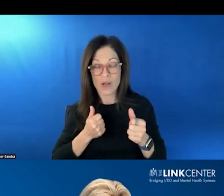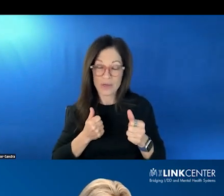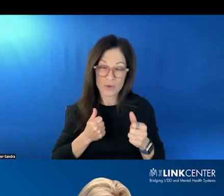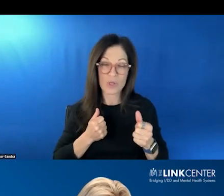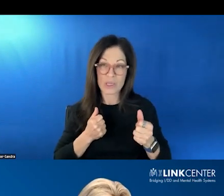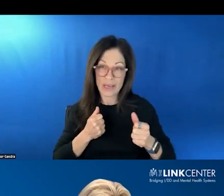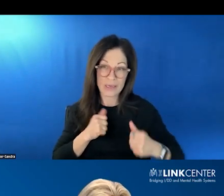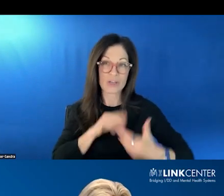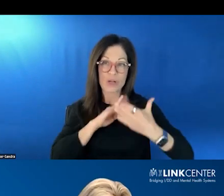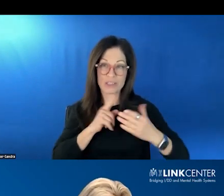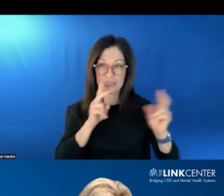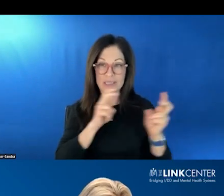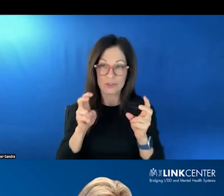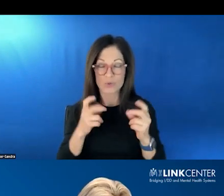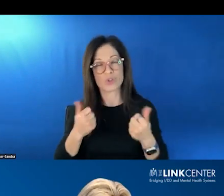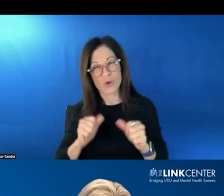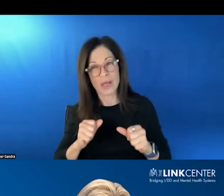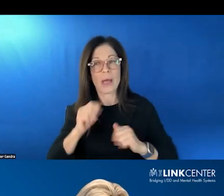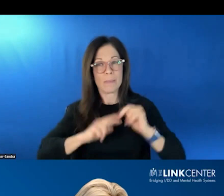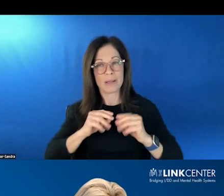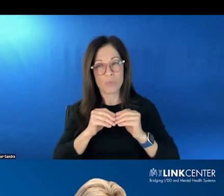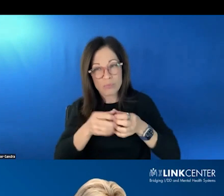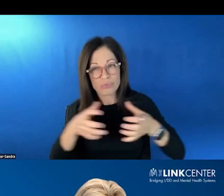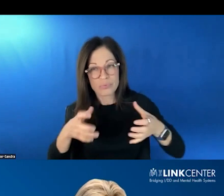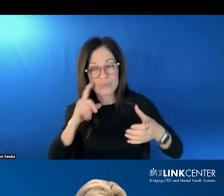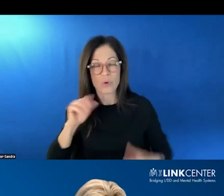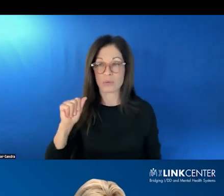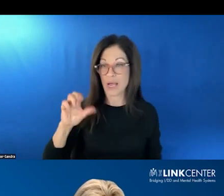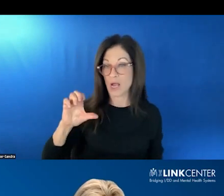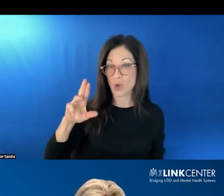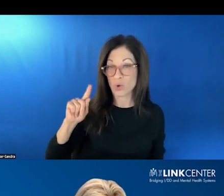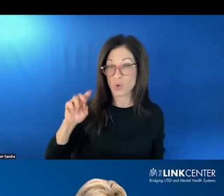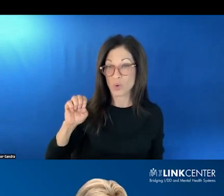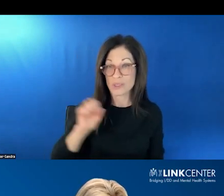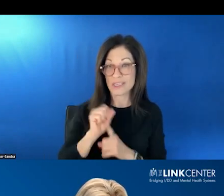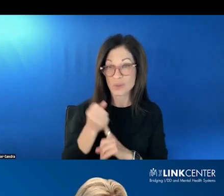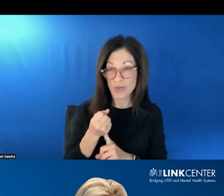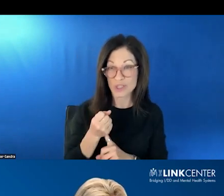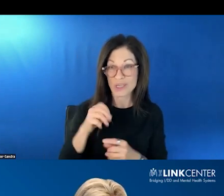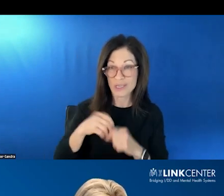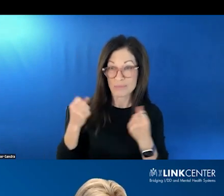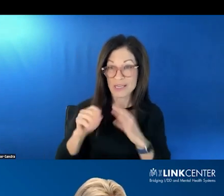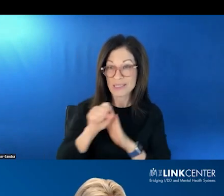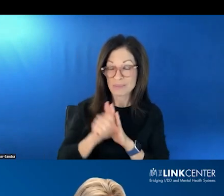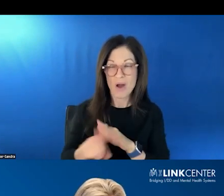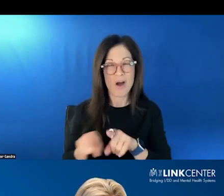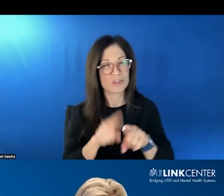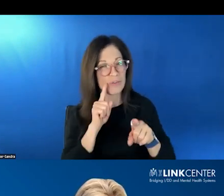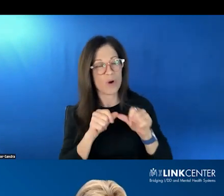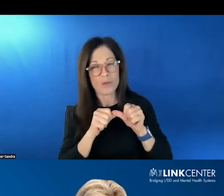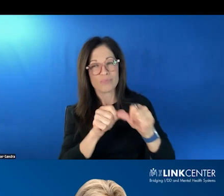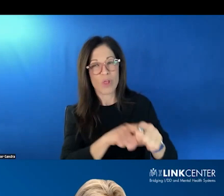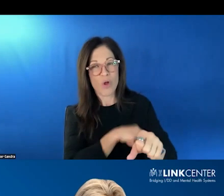issues. And so we're trying to build capacity both for an acute situation that is presenting in many states, but also for the longer range, so that we've